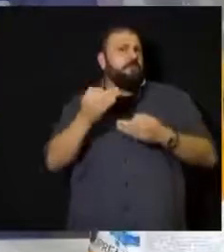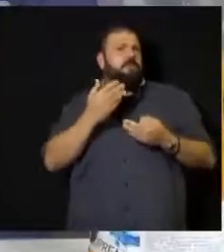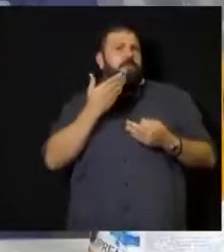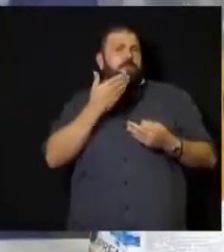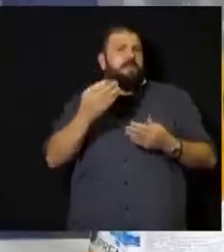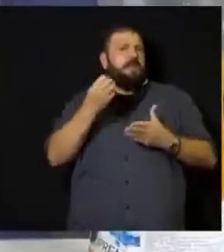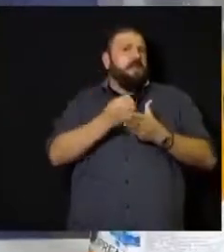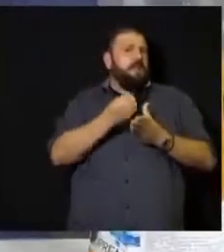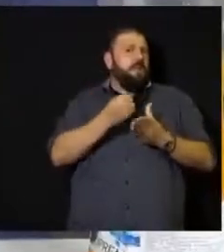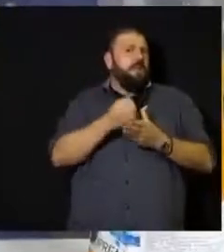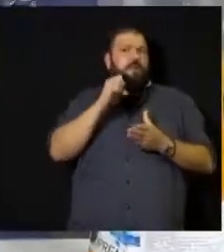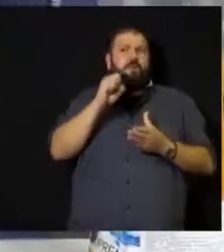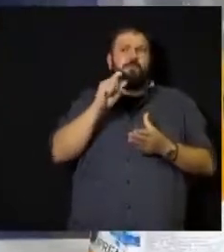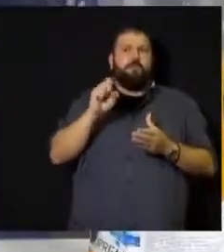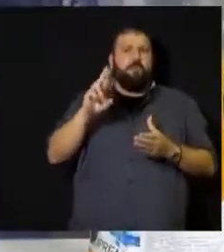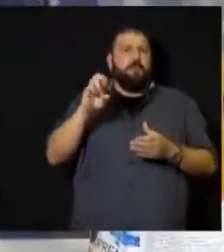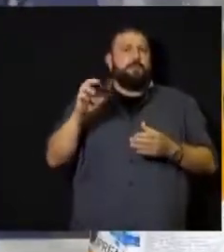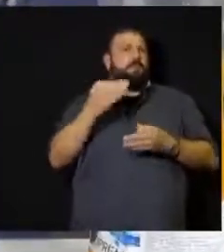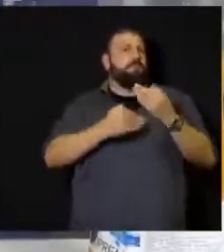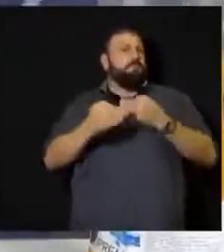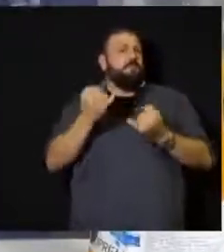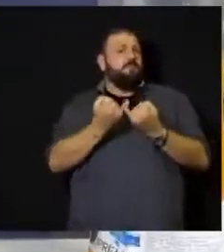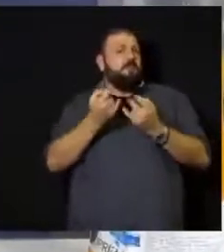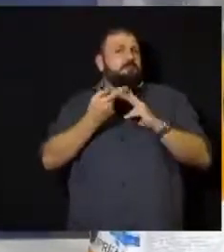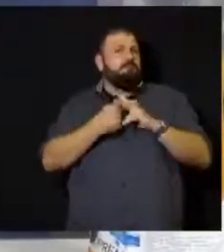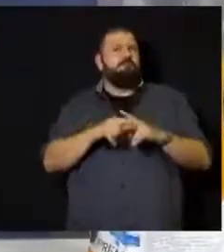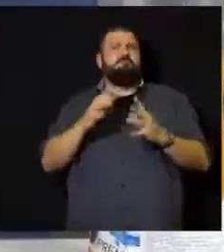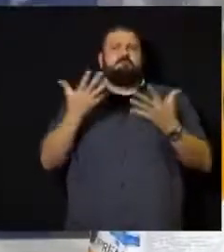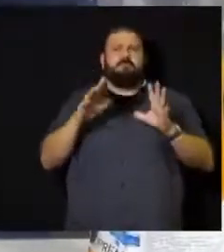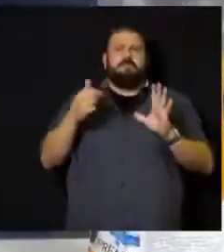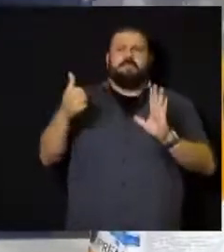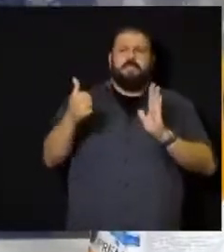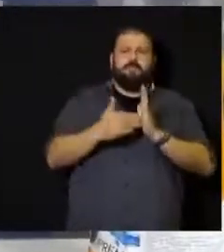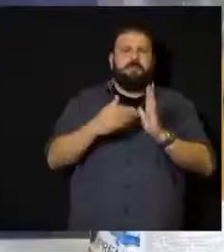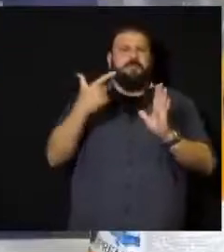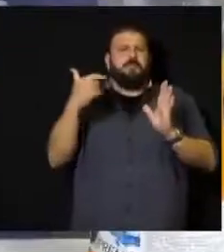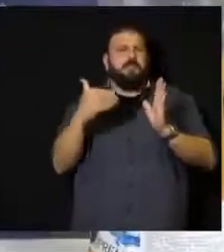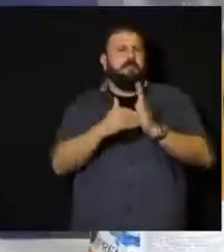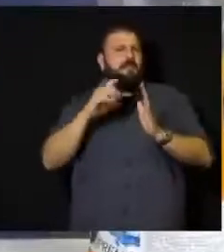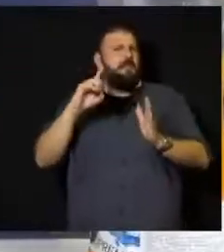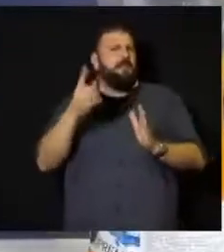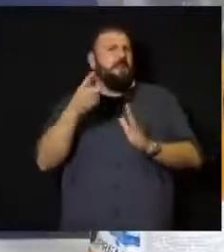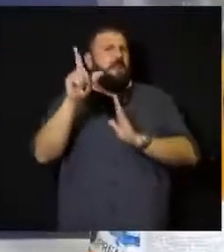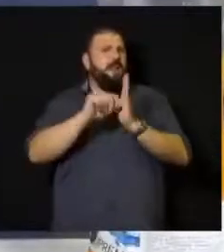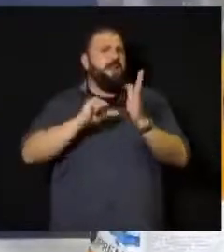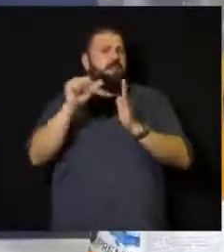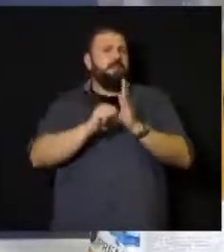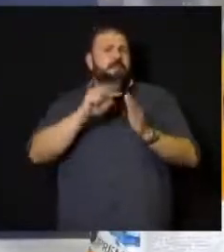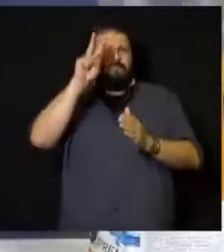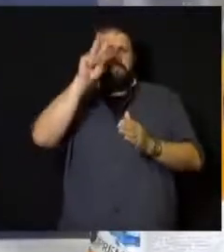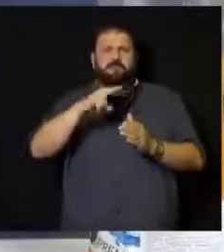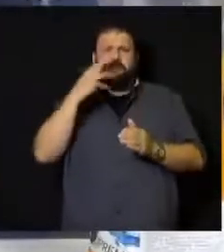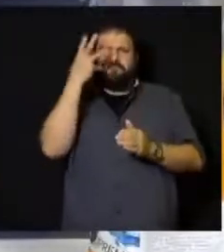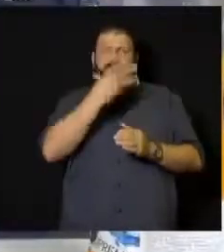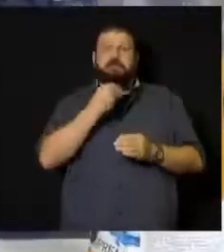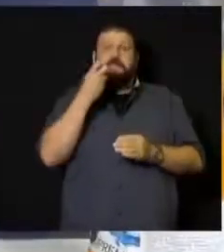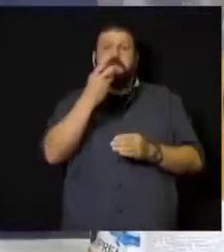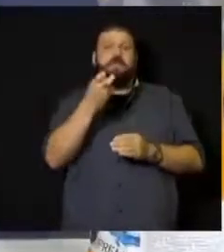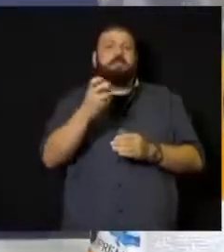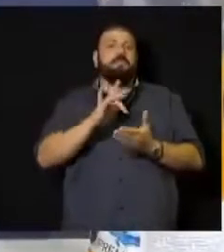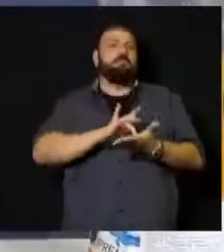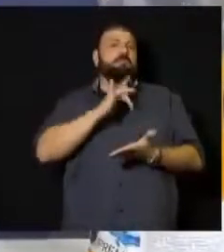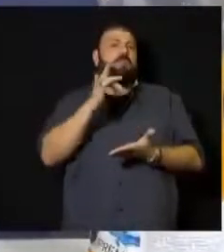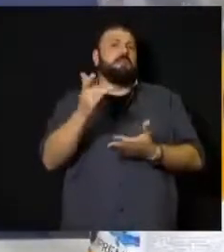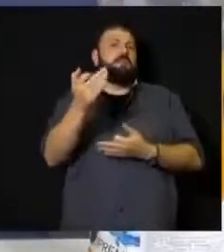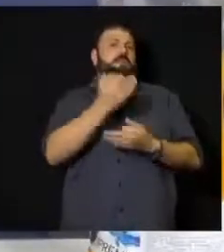badly. We were gold supreme, but we were more or less at $6,000, $7,000, which was spectacular, and that allowed